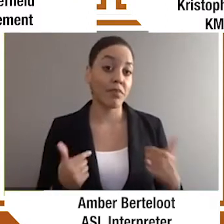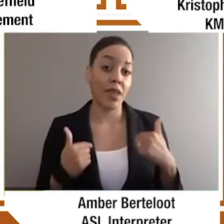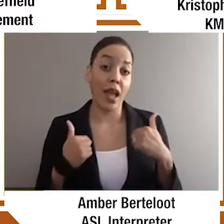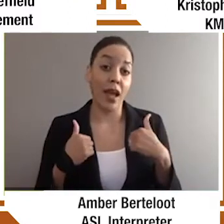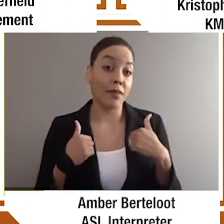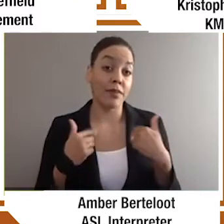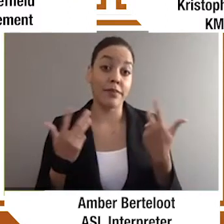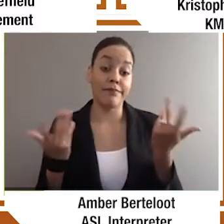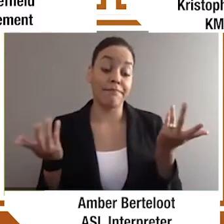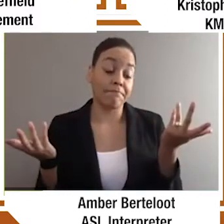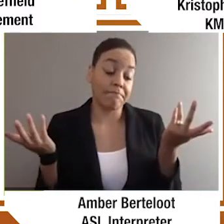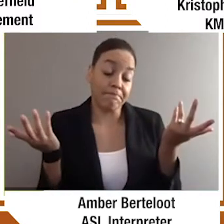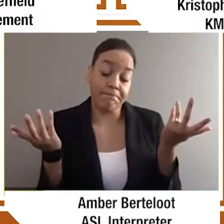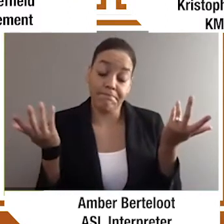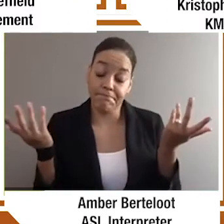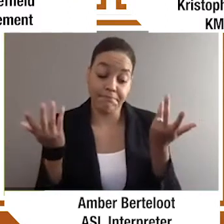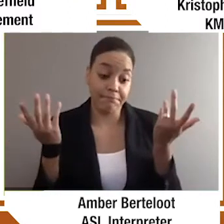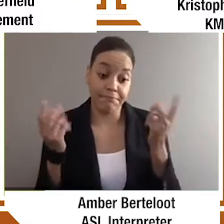it, you know? And